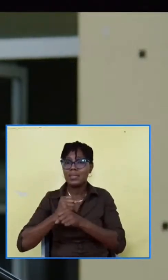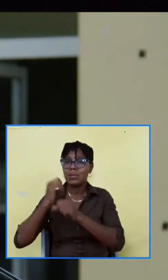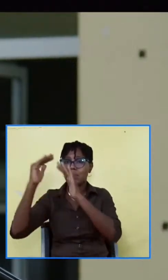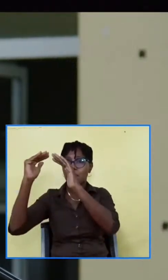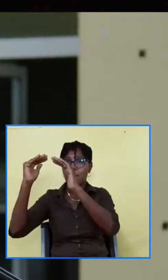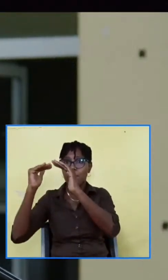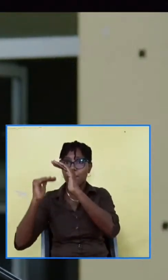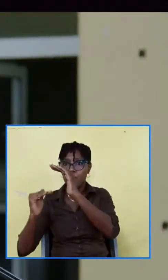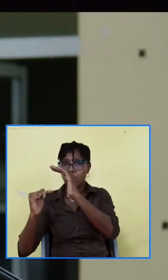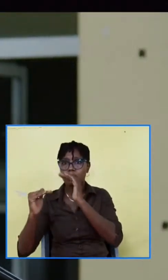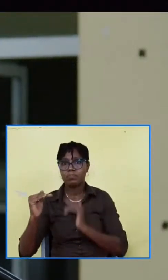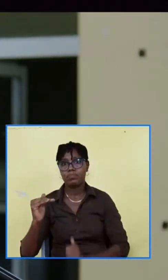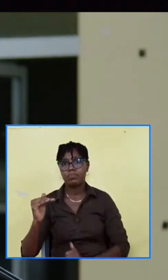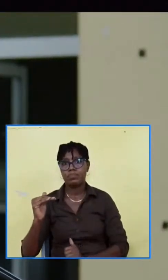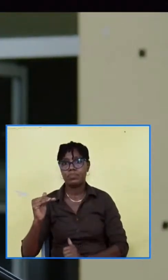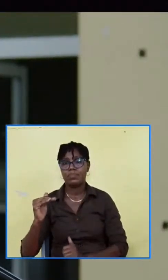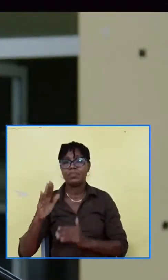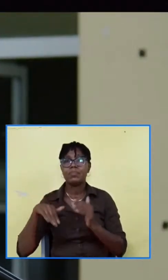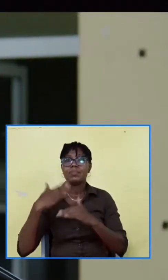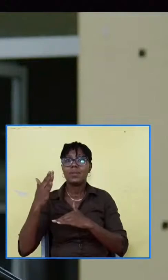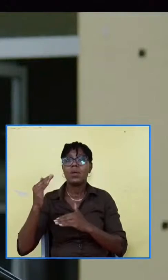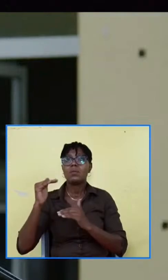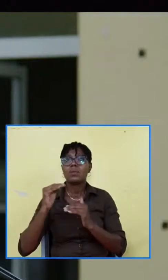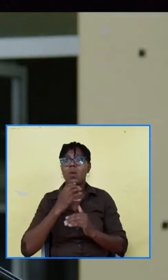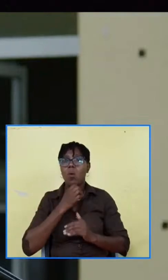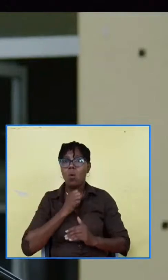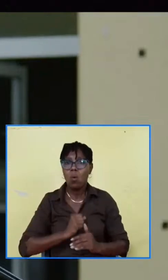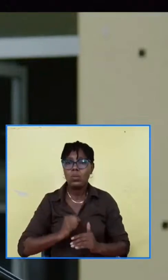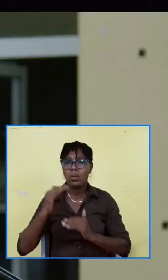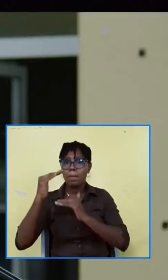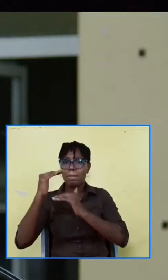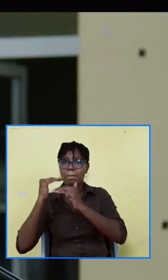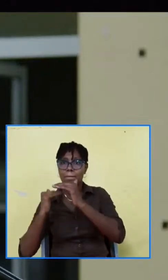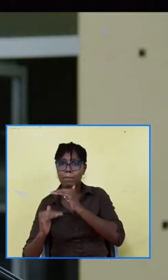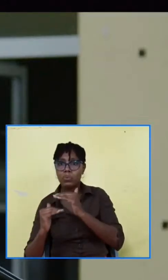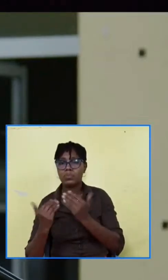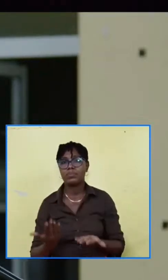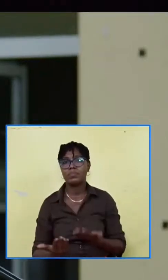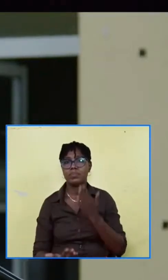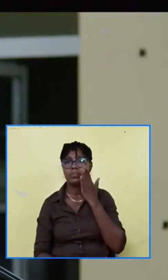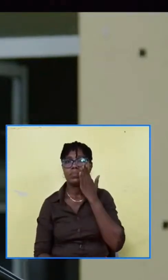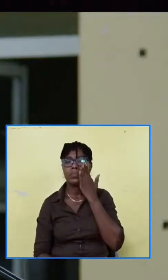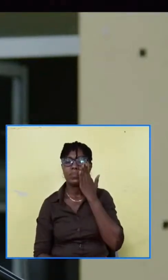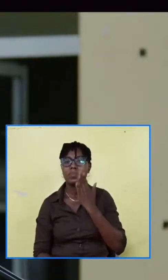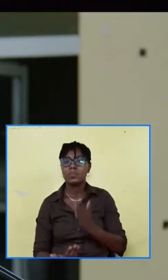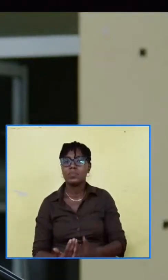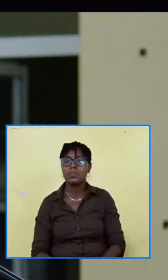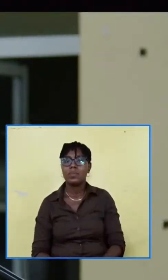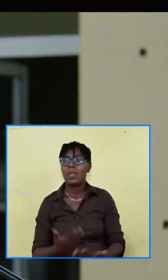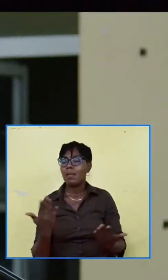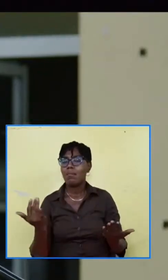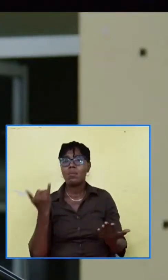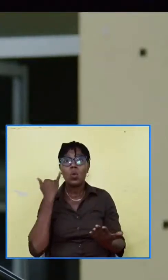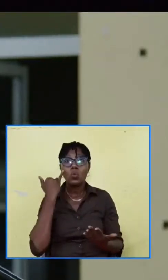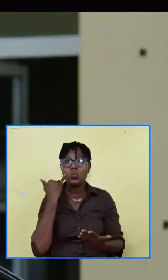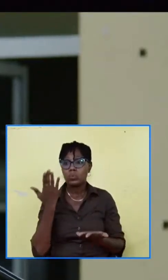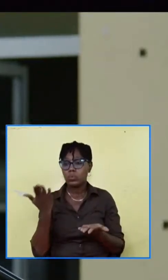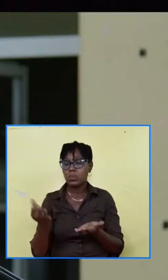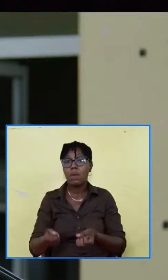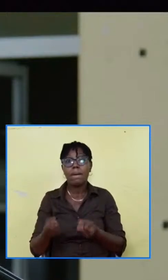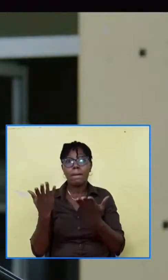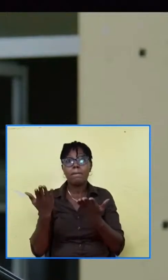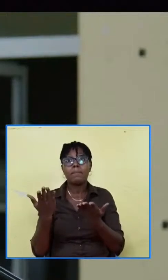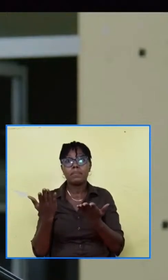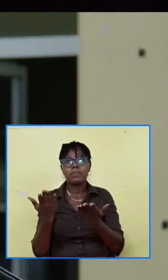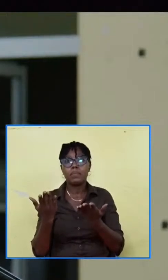that's possible. Let's say you get to 80, that's as much as we expected you to be here for, and everything else is a plus. I